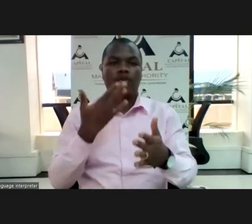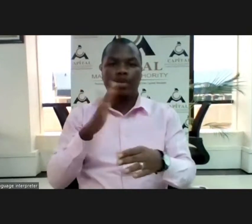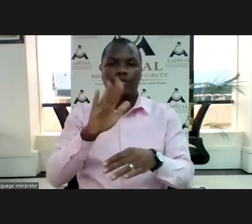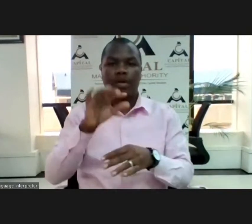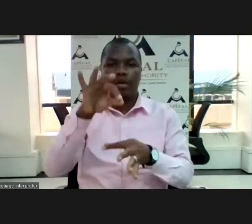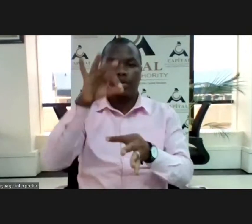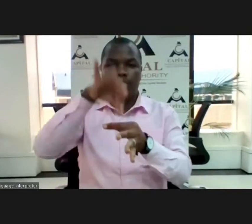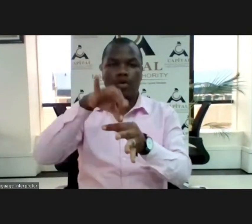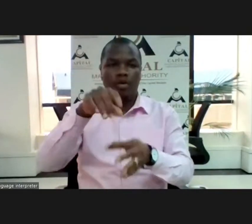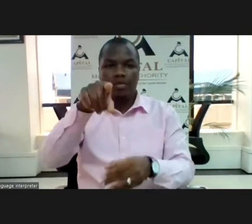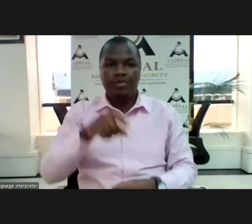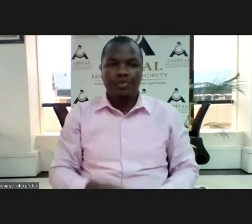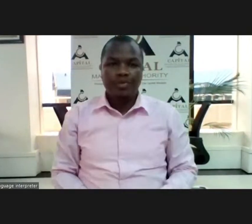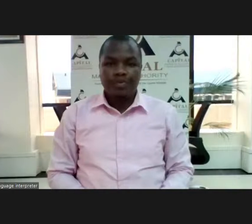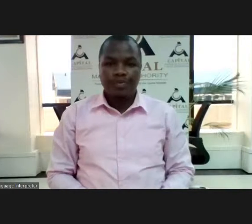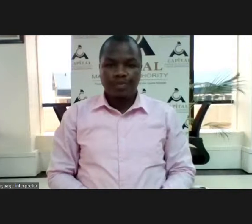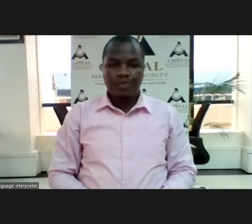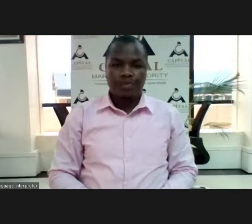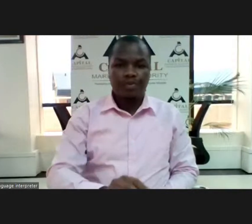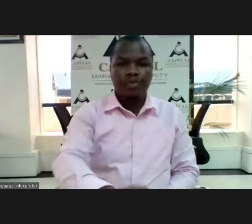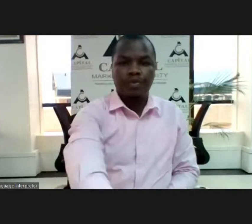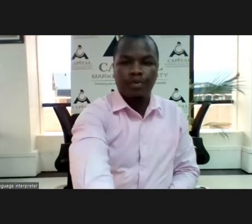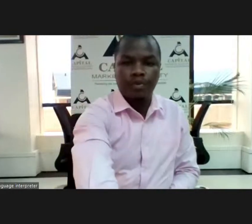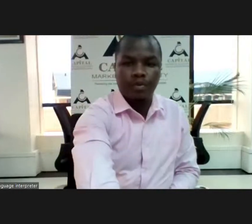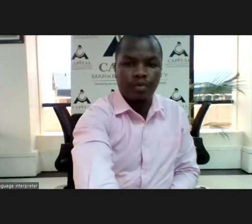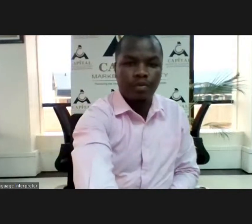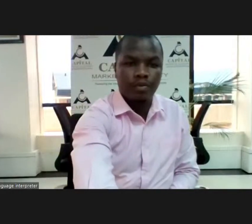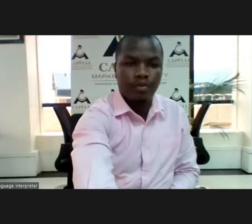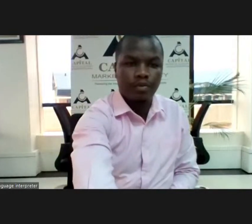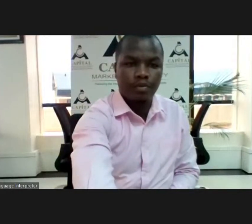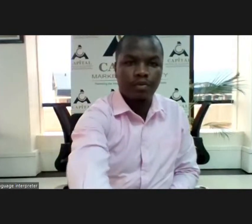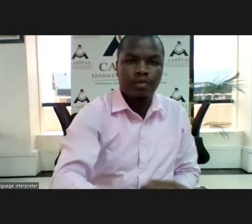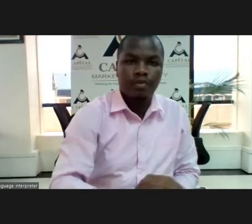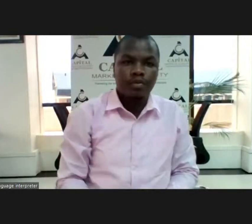then we can pick it up.